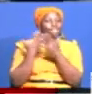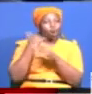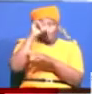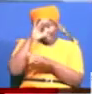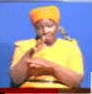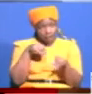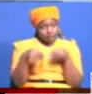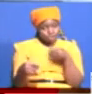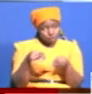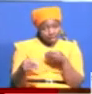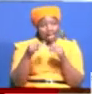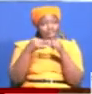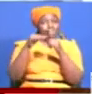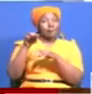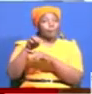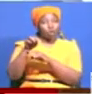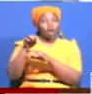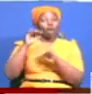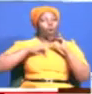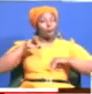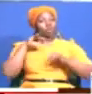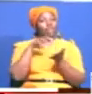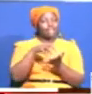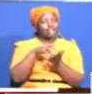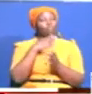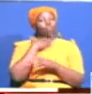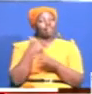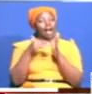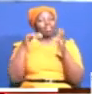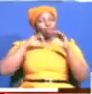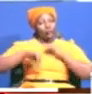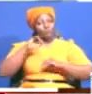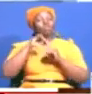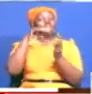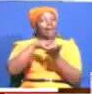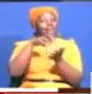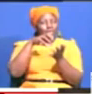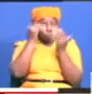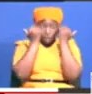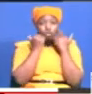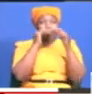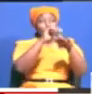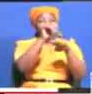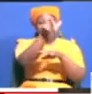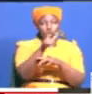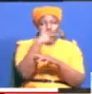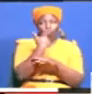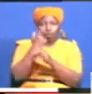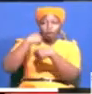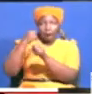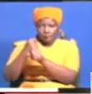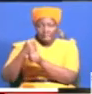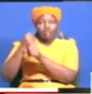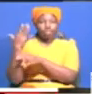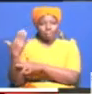shilling fraud case now wants the anti-corruption court to summon the author of a document from the government printers due to varying information in the